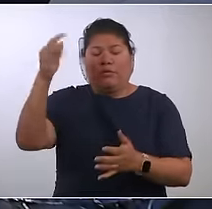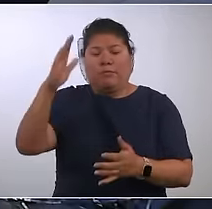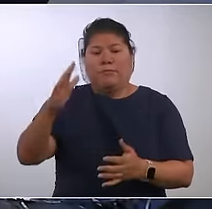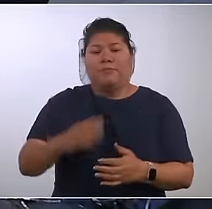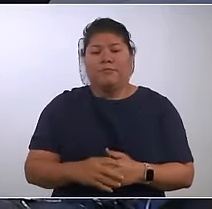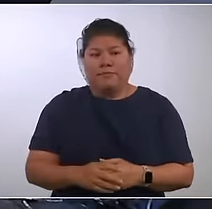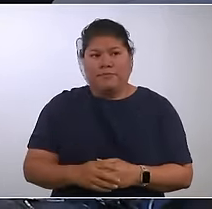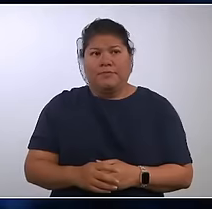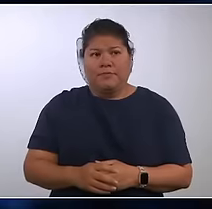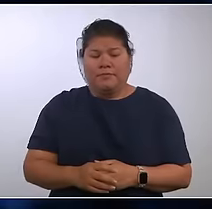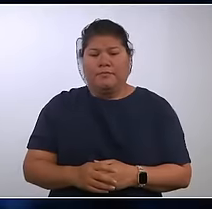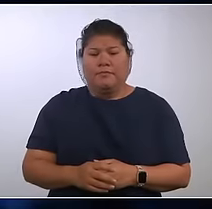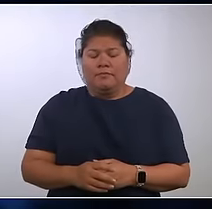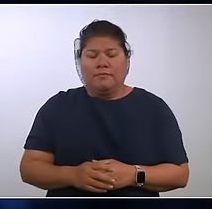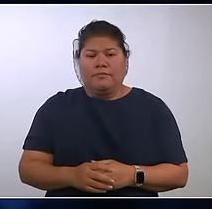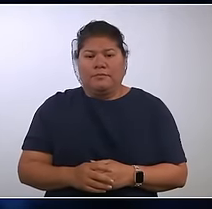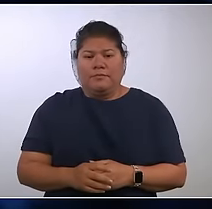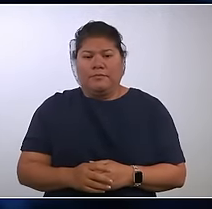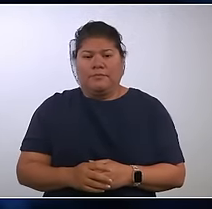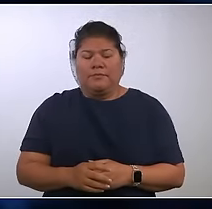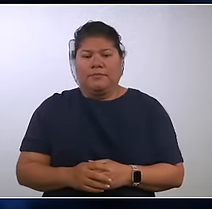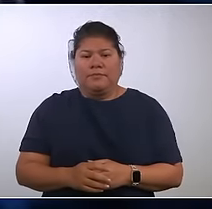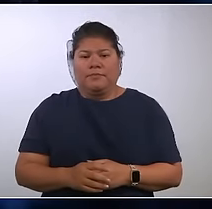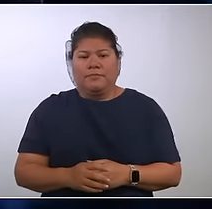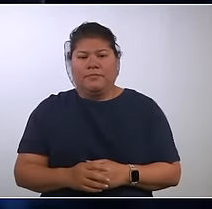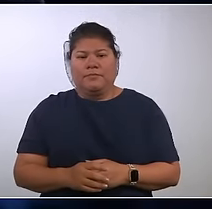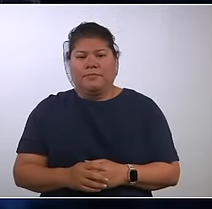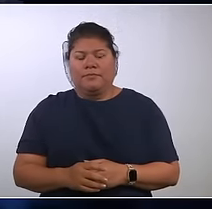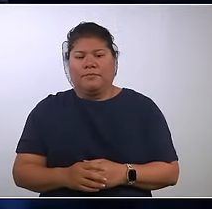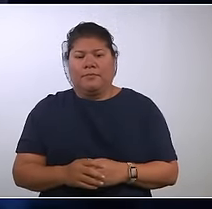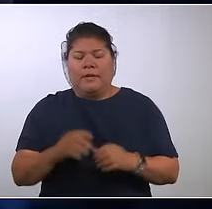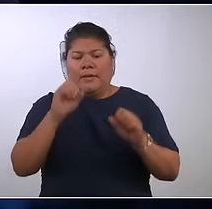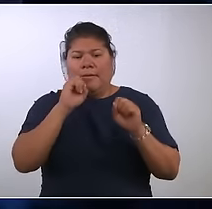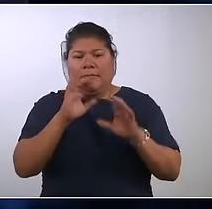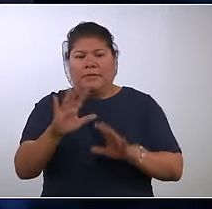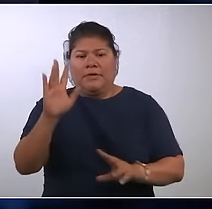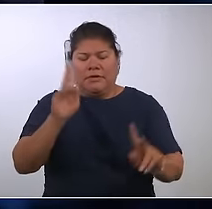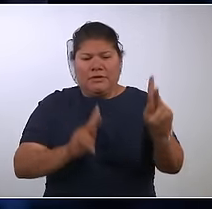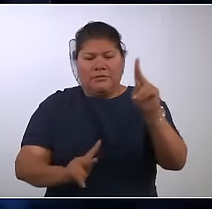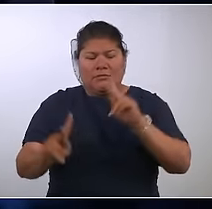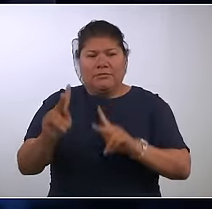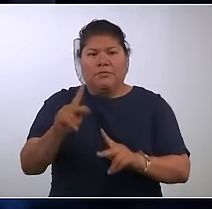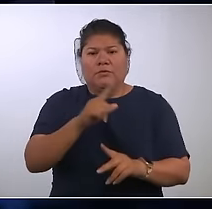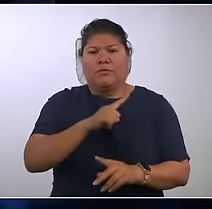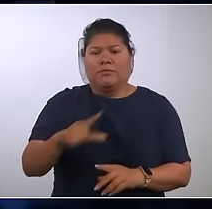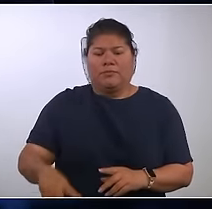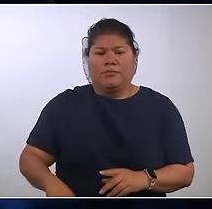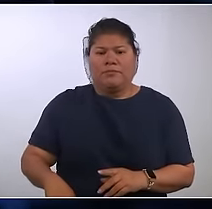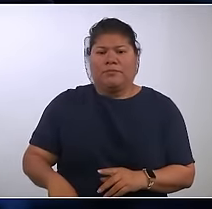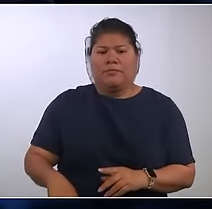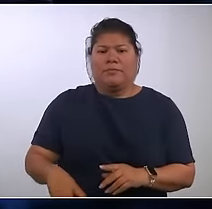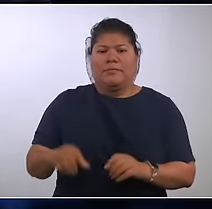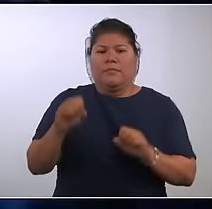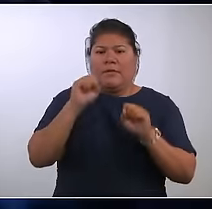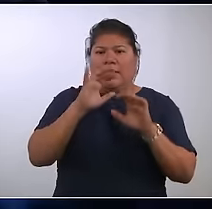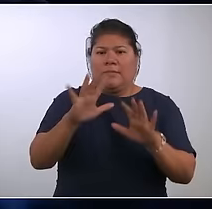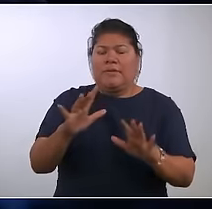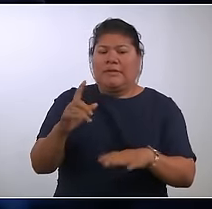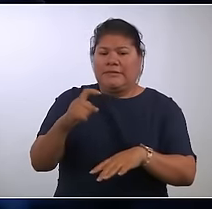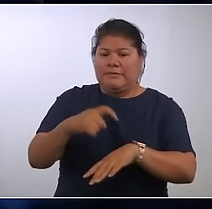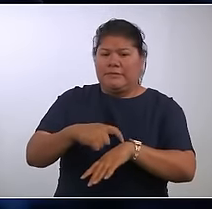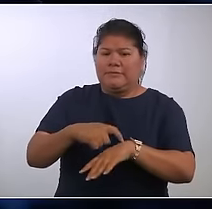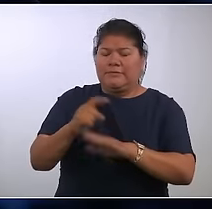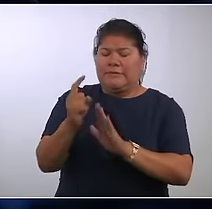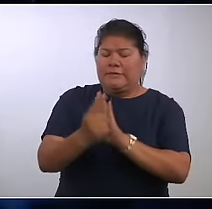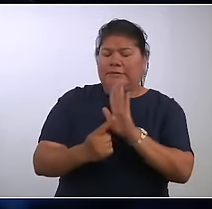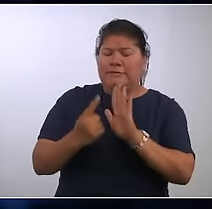The multitudes for the glory of our Lord Jesus Christ. Bendice tu pueblo, Señor. Bless your people, Lord. Y bendice estos momentos. And bless